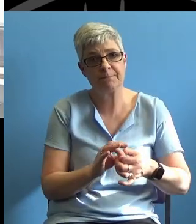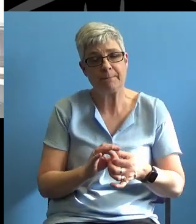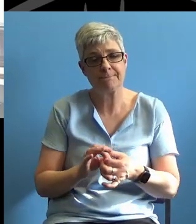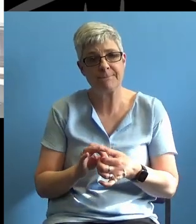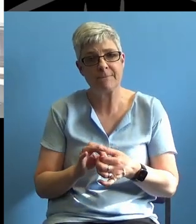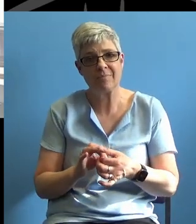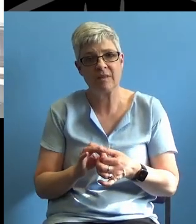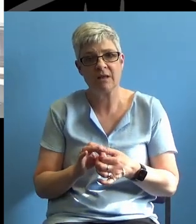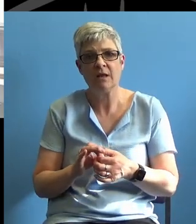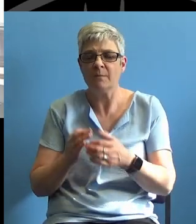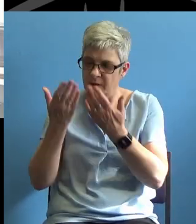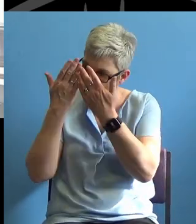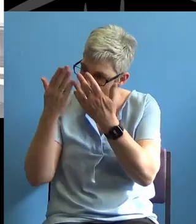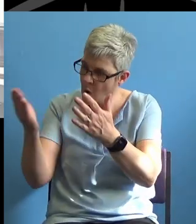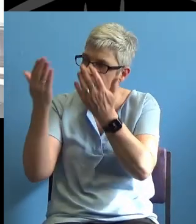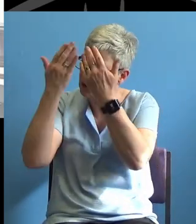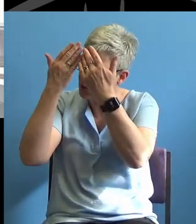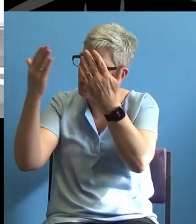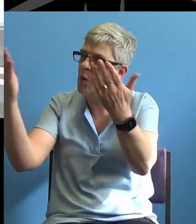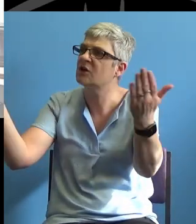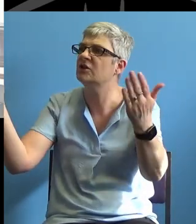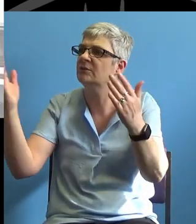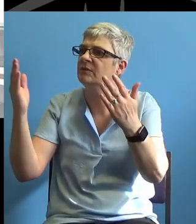Be honored and worshipped in our midst.